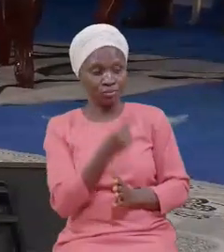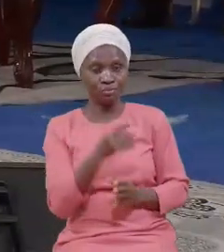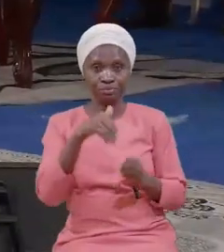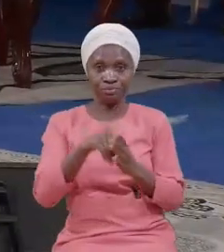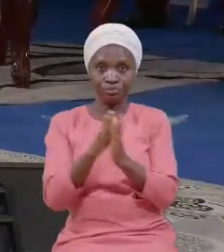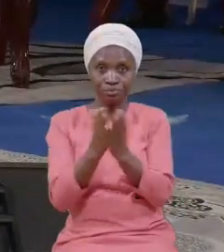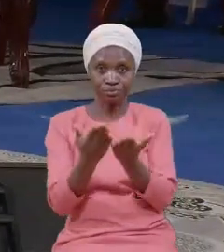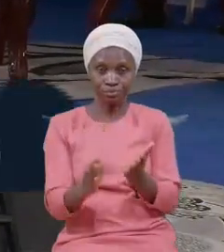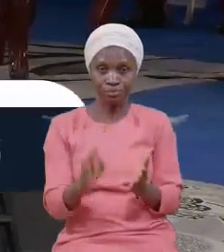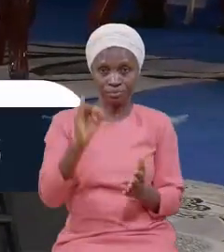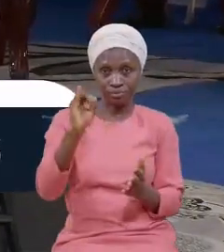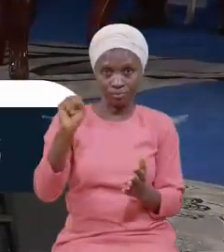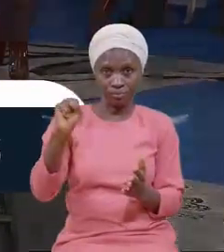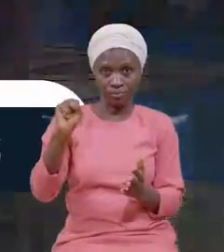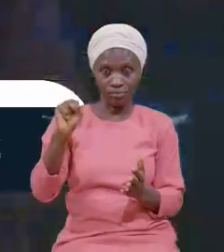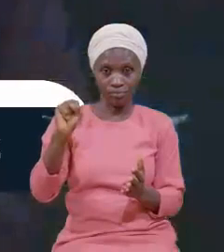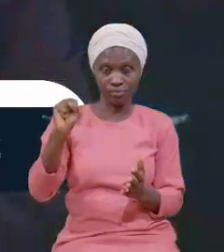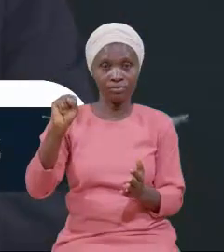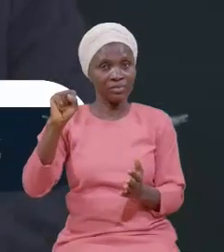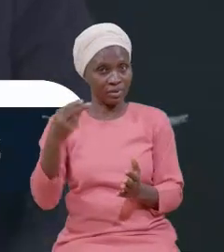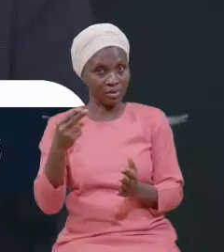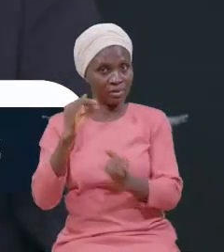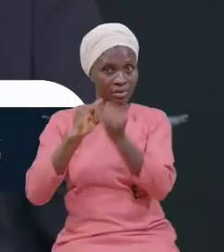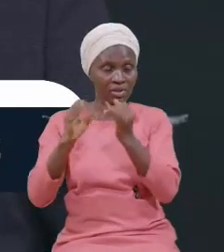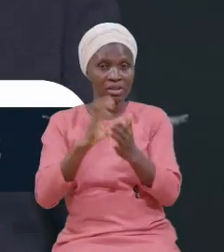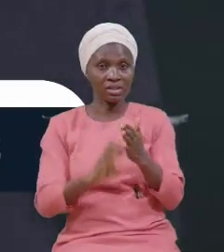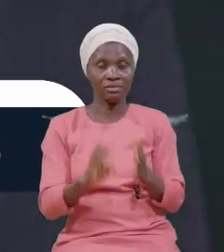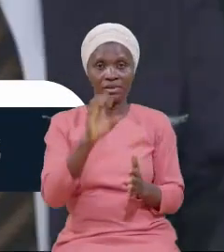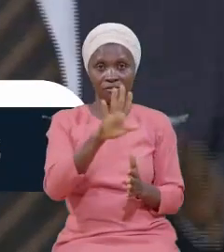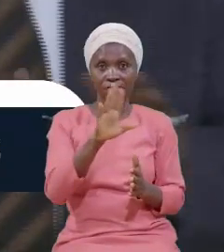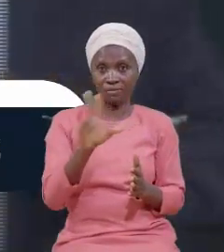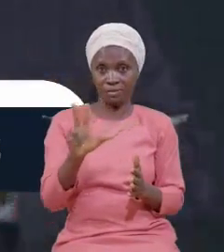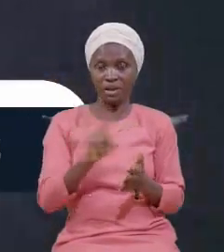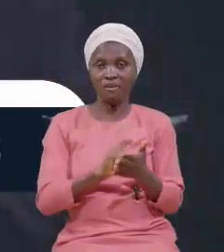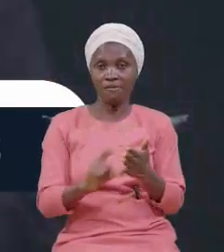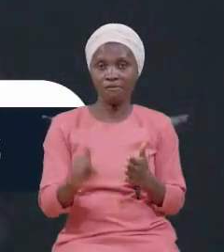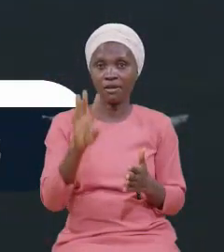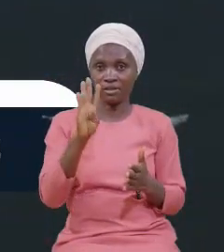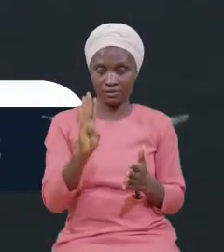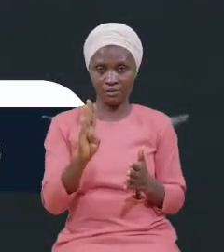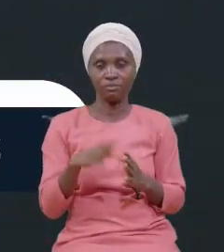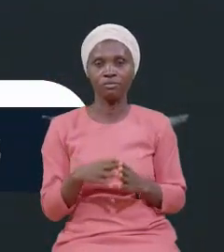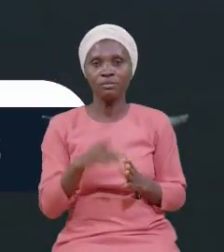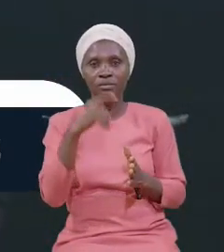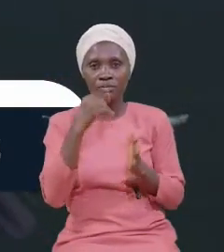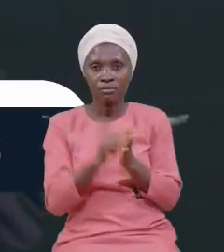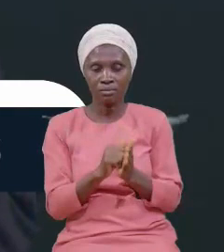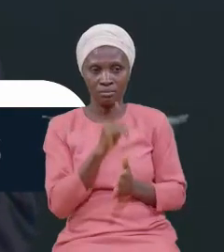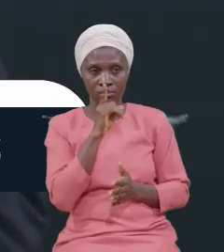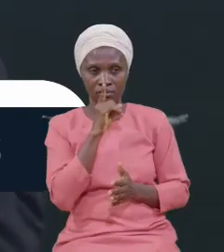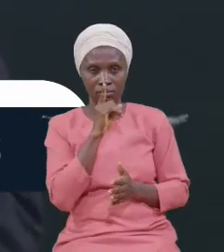chapter 53. I'm looking at verse 4. Surely he has